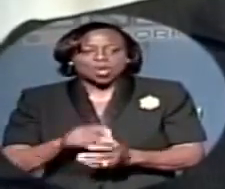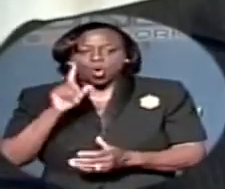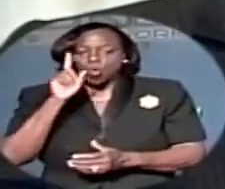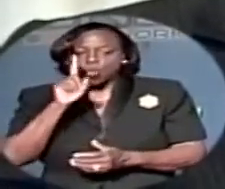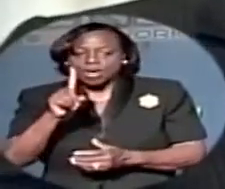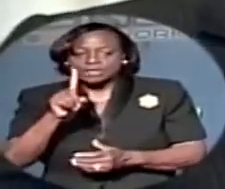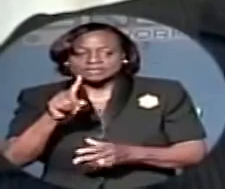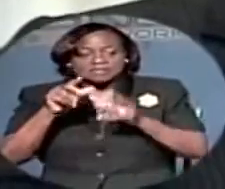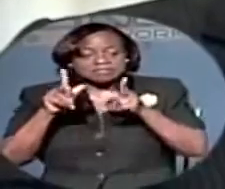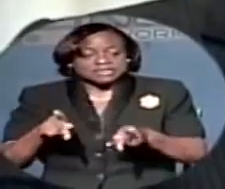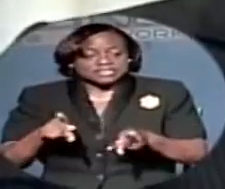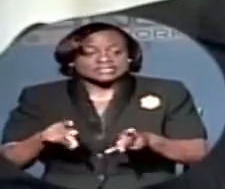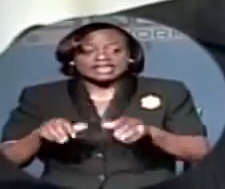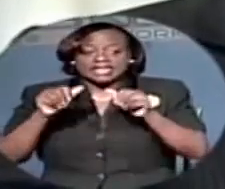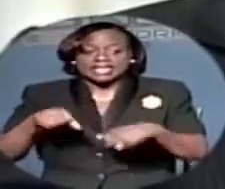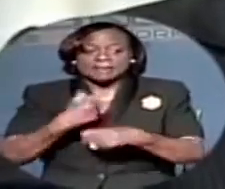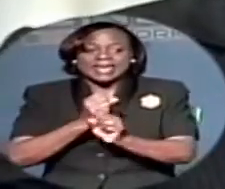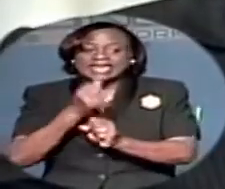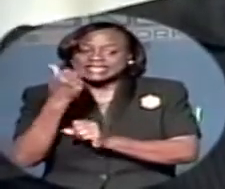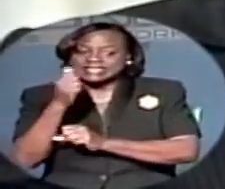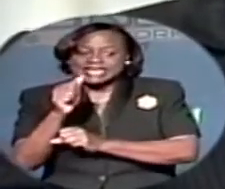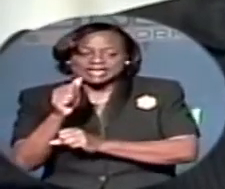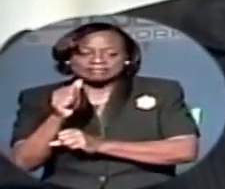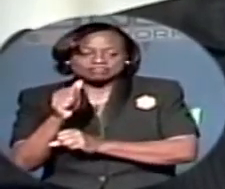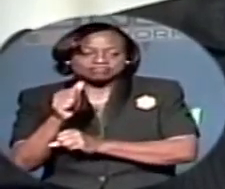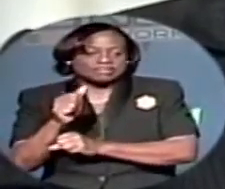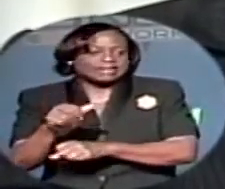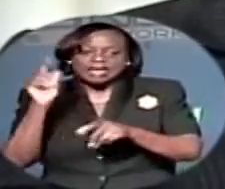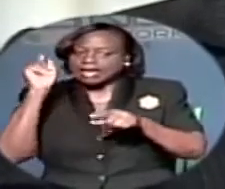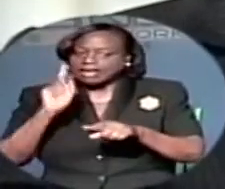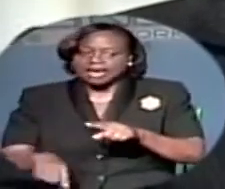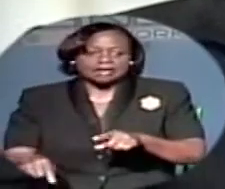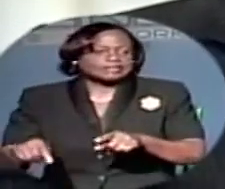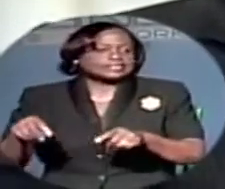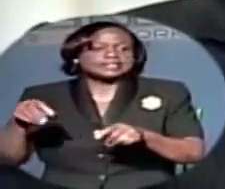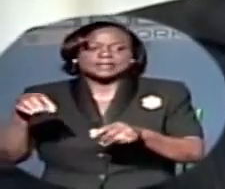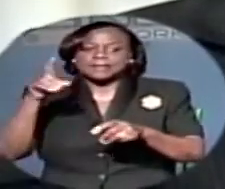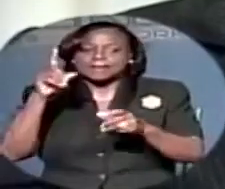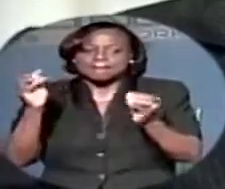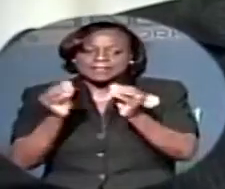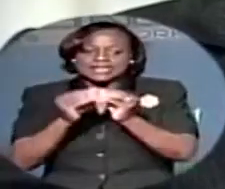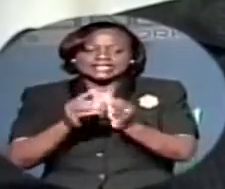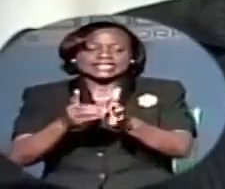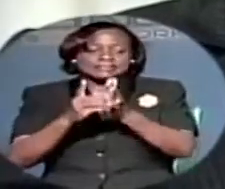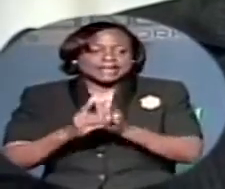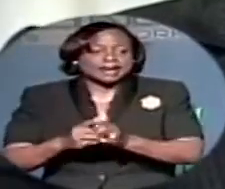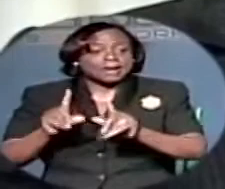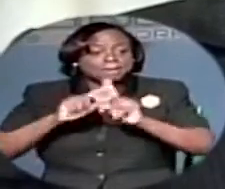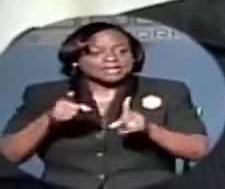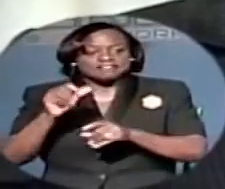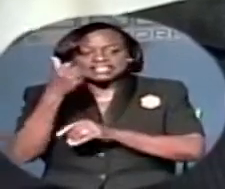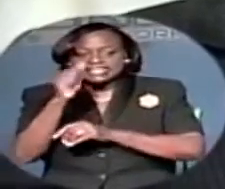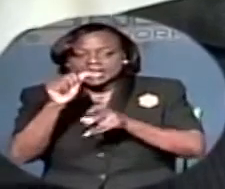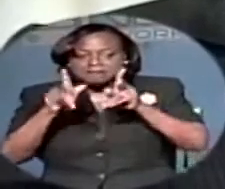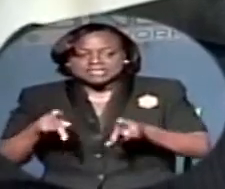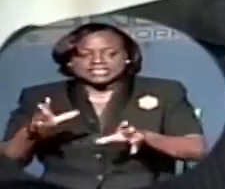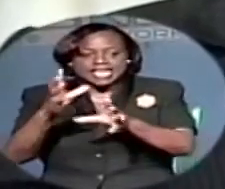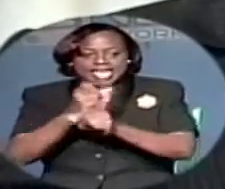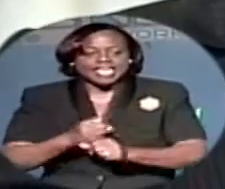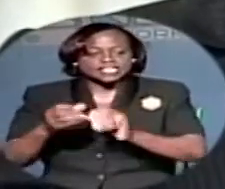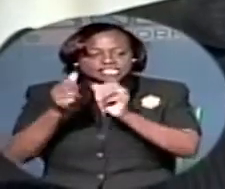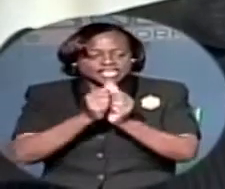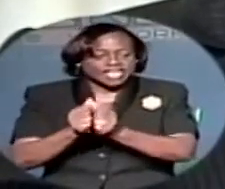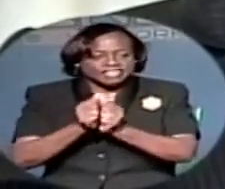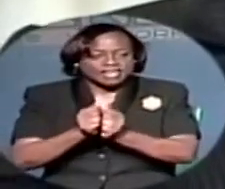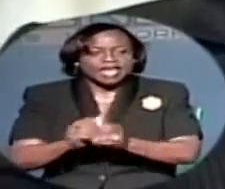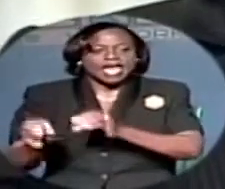could probably create 10 of them. They wouldn't be able to meet that demand. So if 10 of them get together and put 10 of